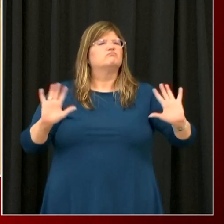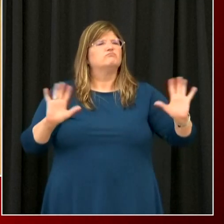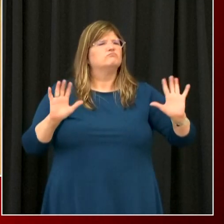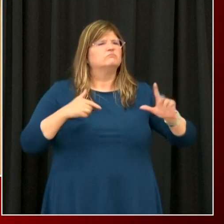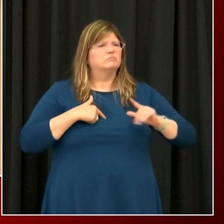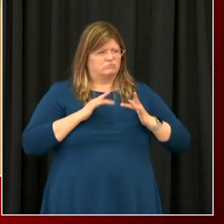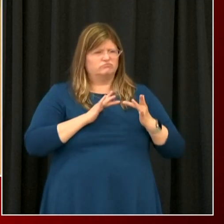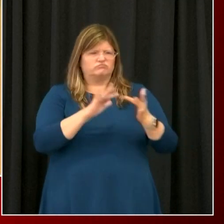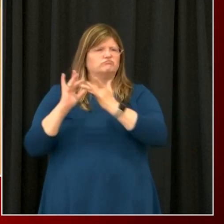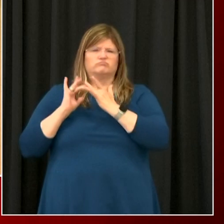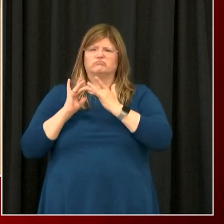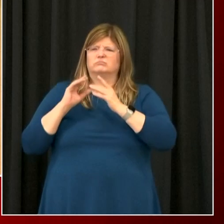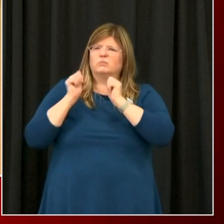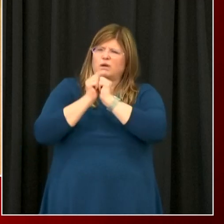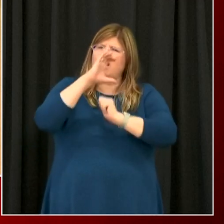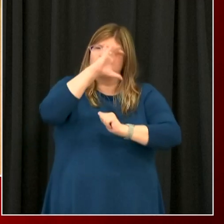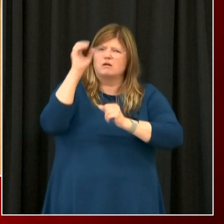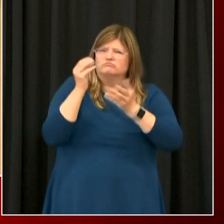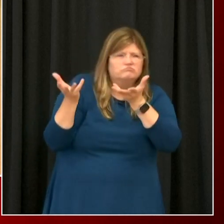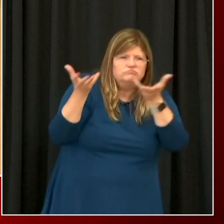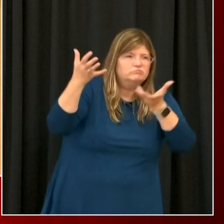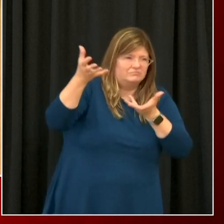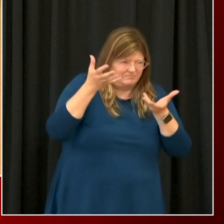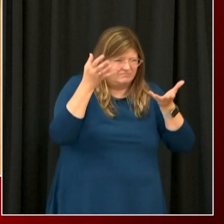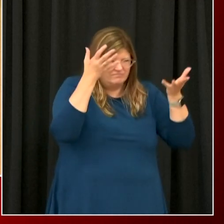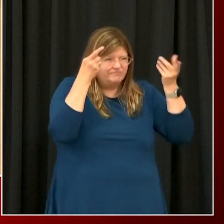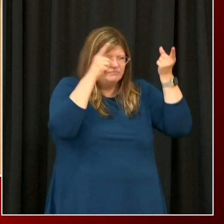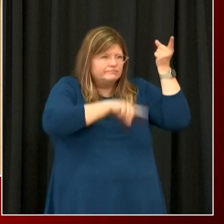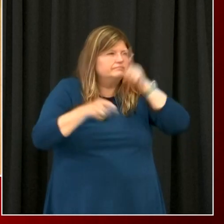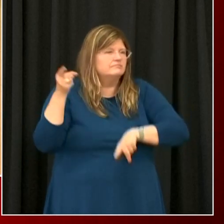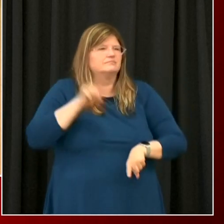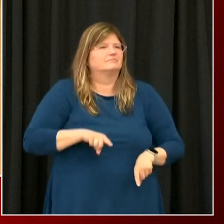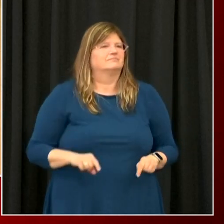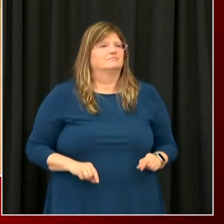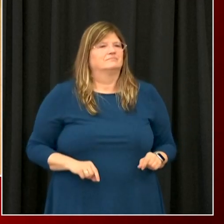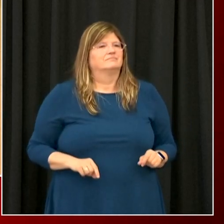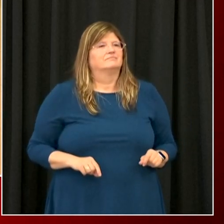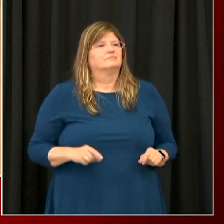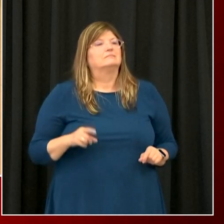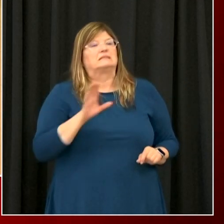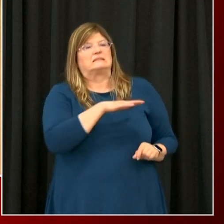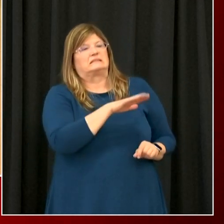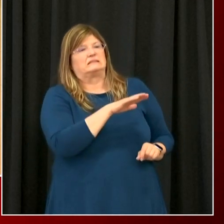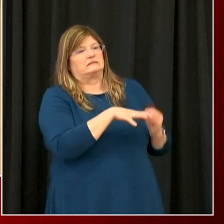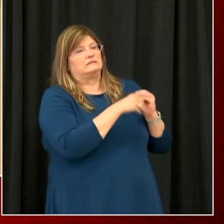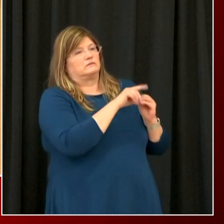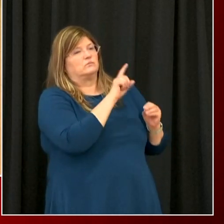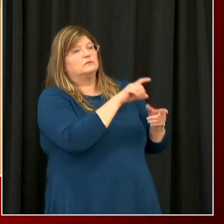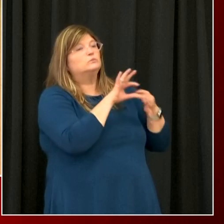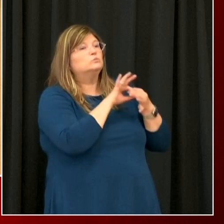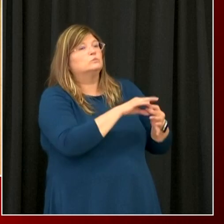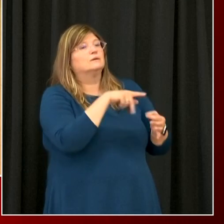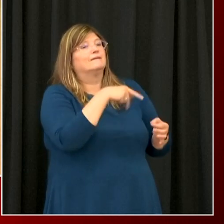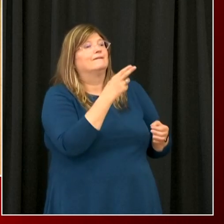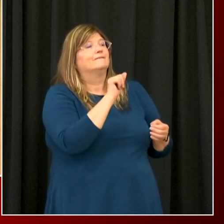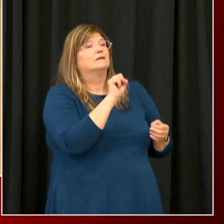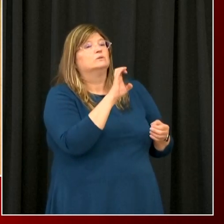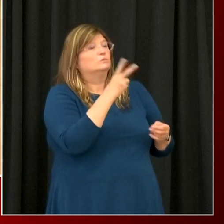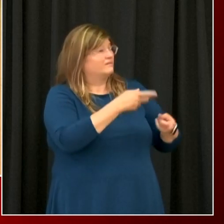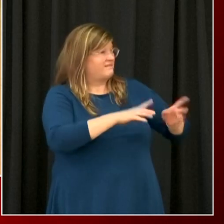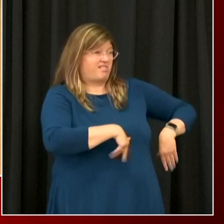question about, I know you haven't written the phase 2 mayoral order or any, but I wonder, when should businesses like at least